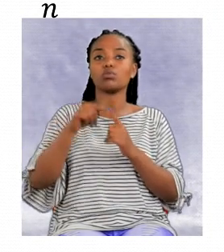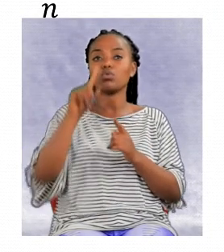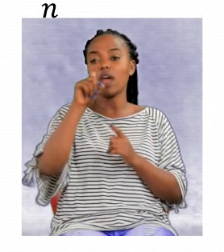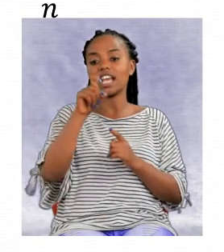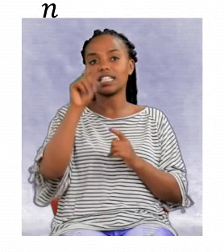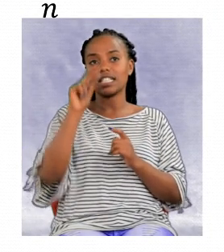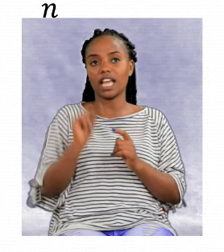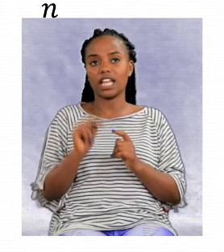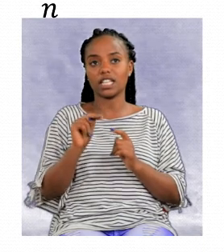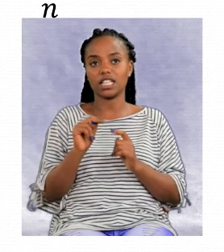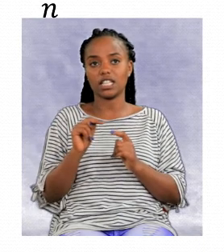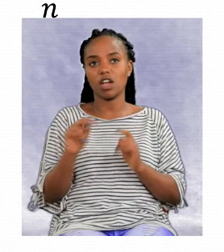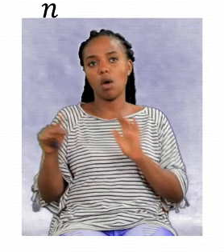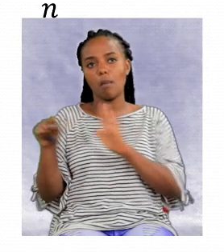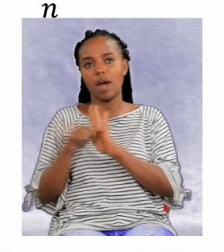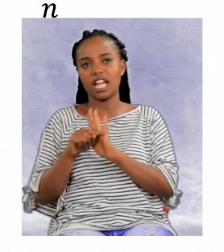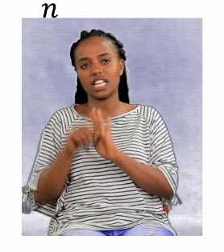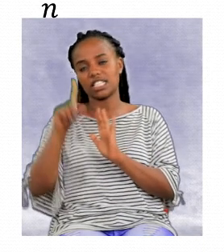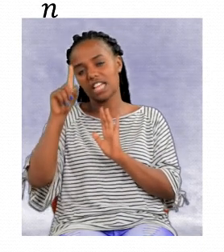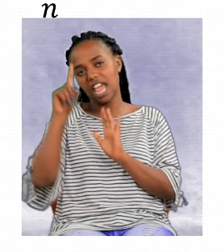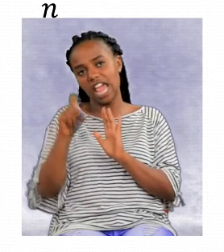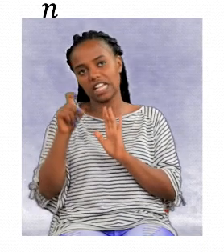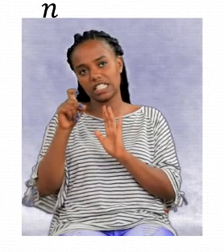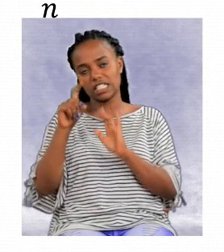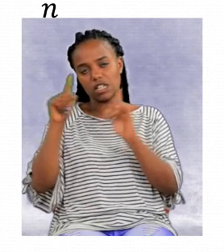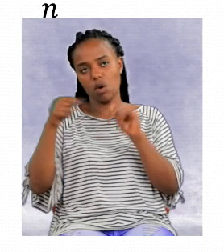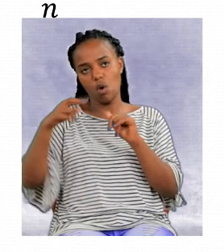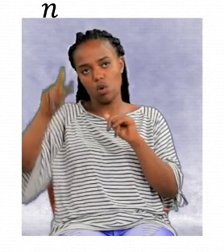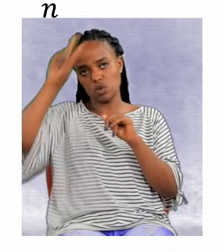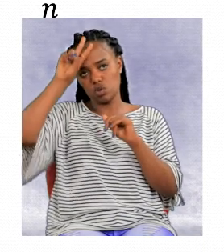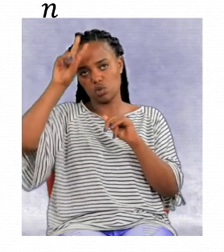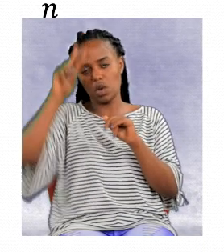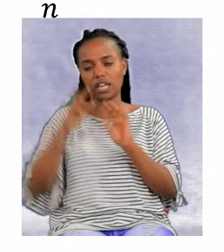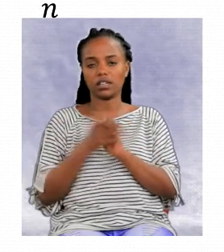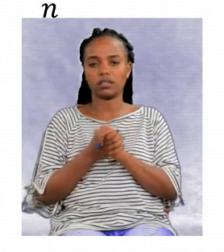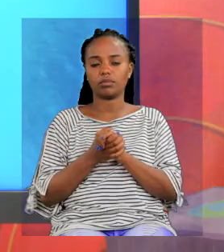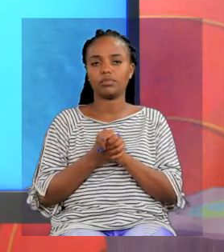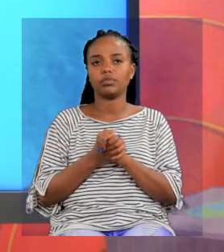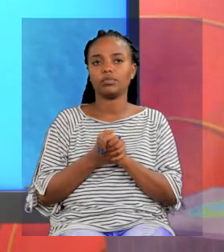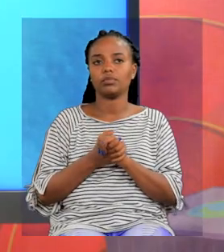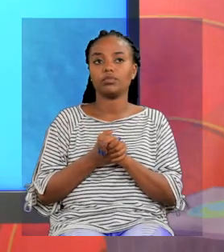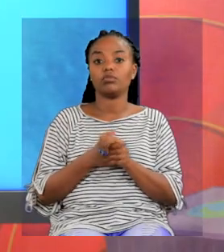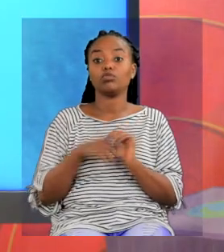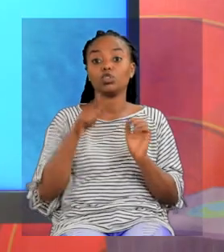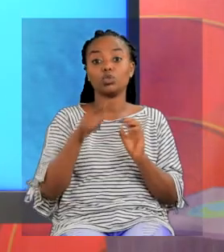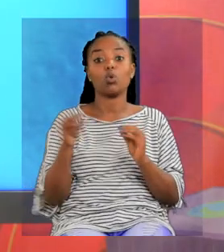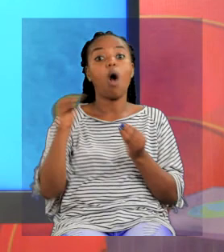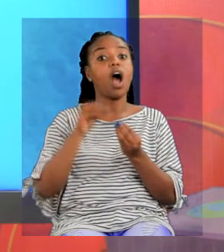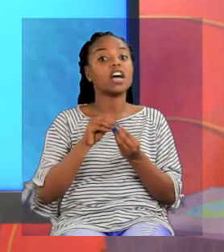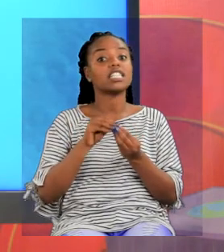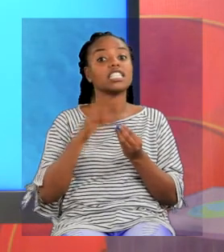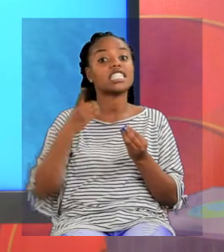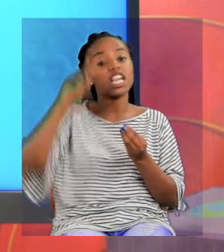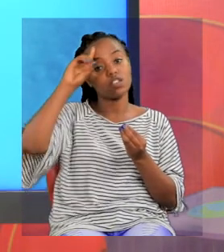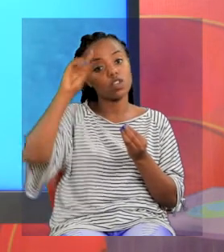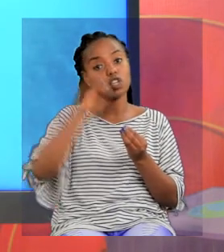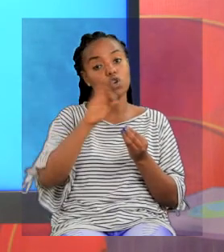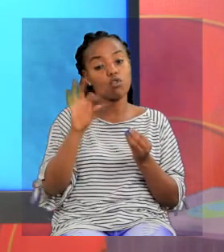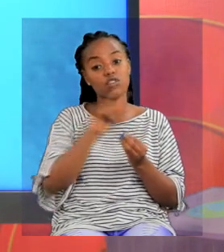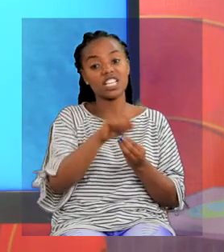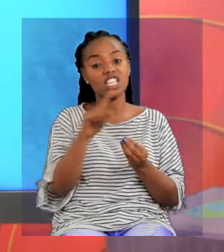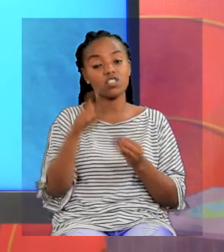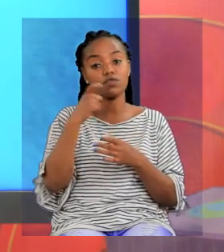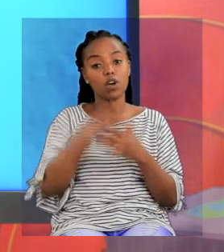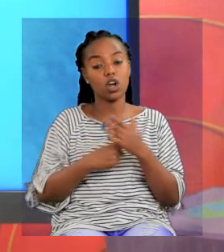minus x bar. We have n set of data, so you add the deviation of each values,